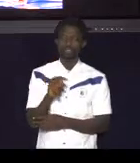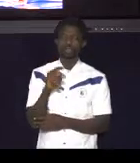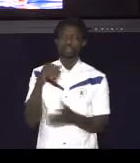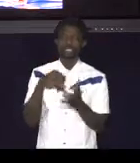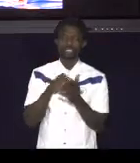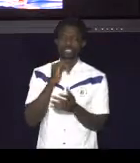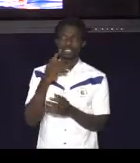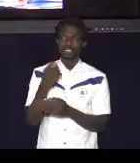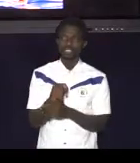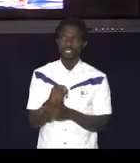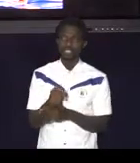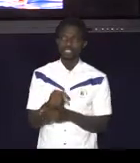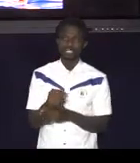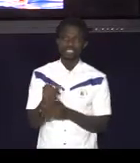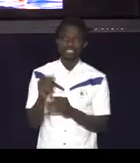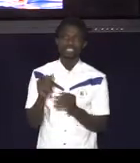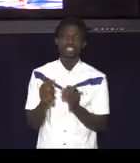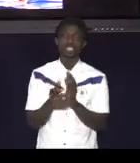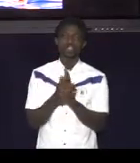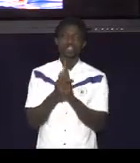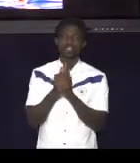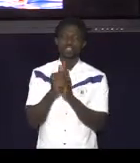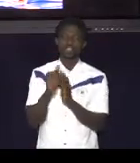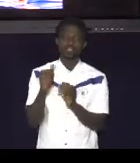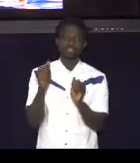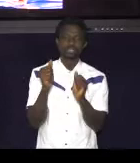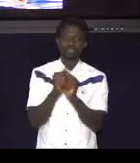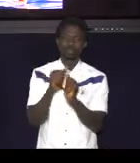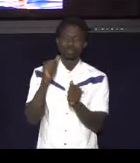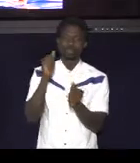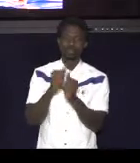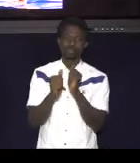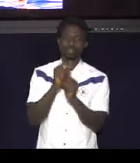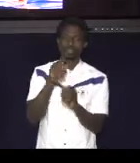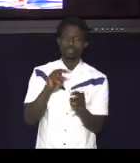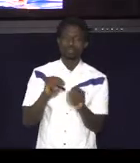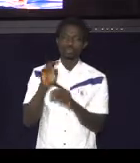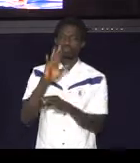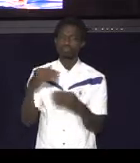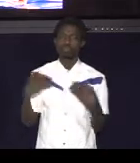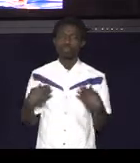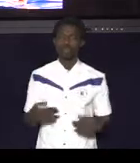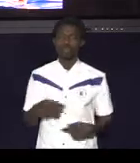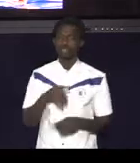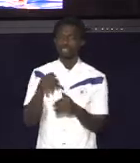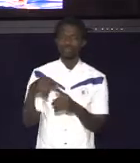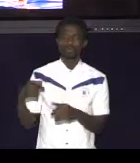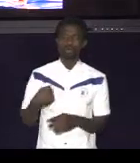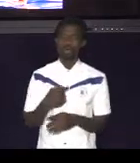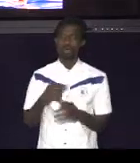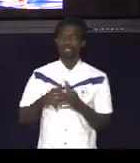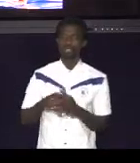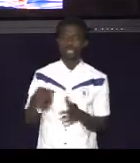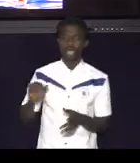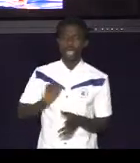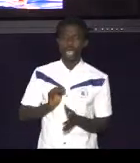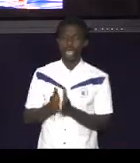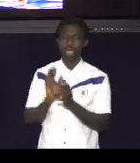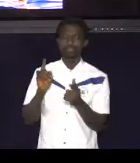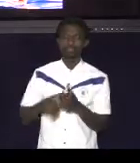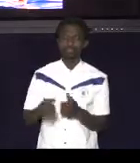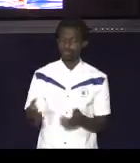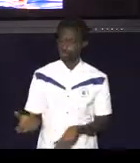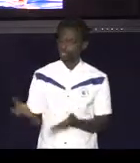more time, is the effectiveness and efficiency with which one moves one's body. When we started, I asked you